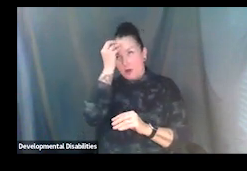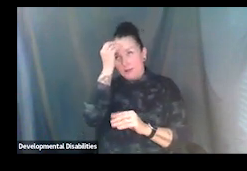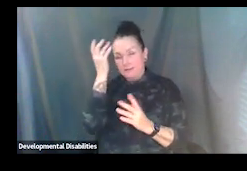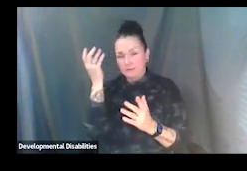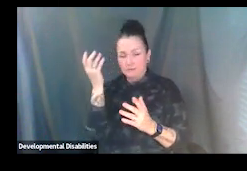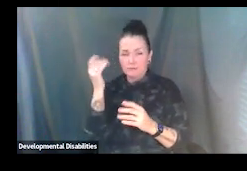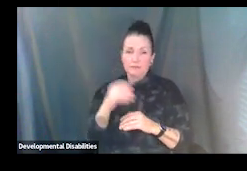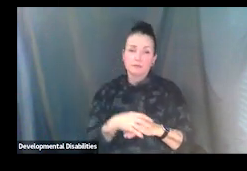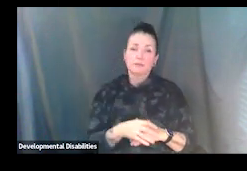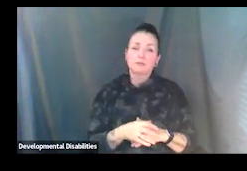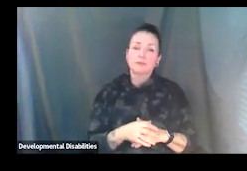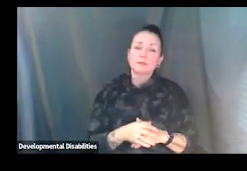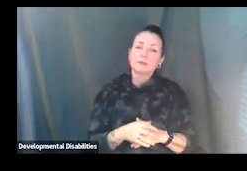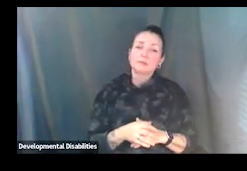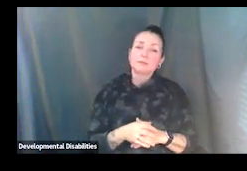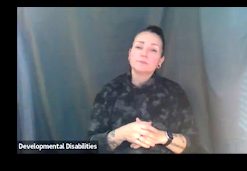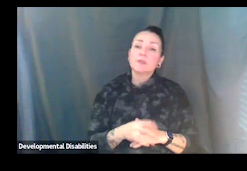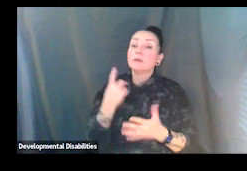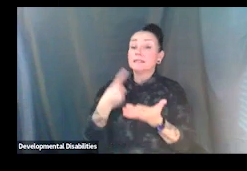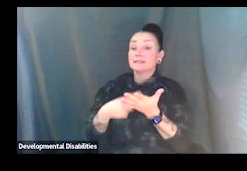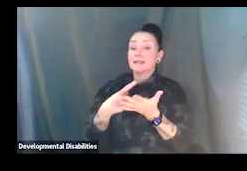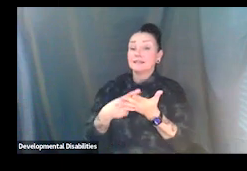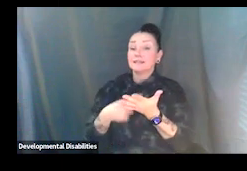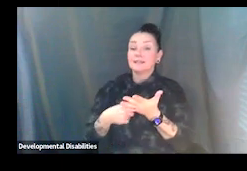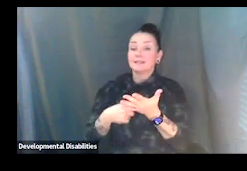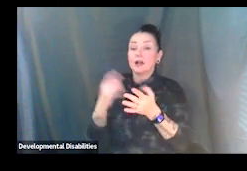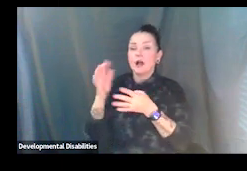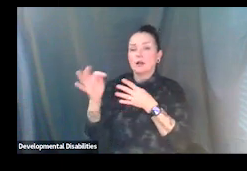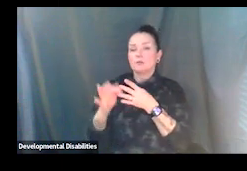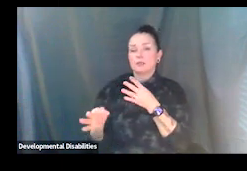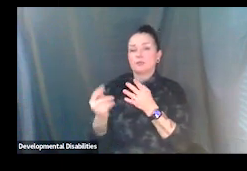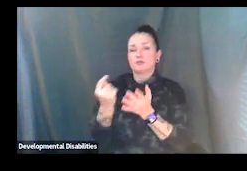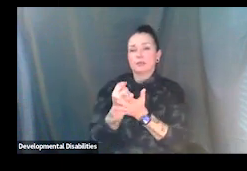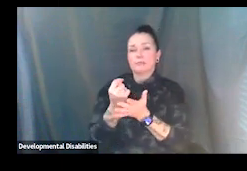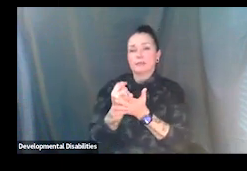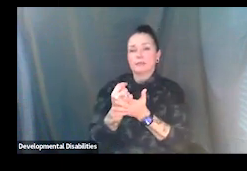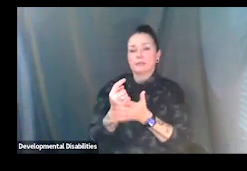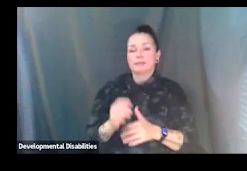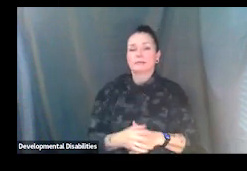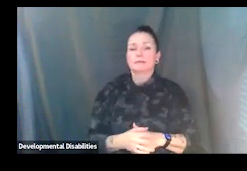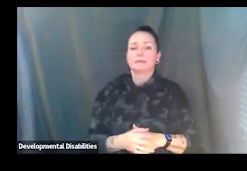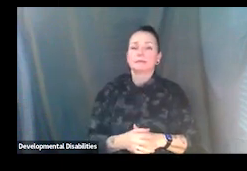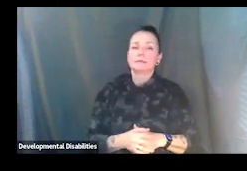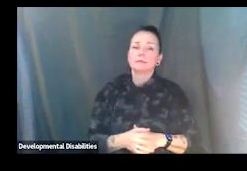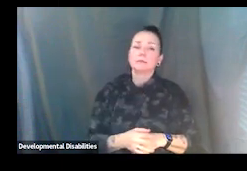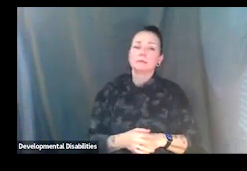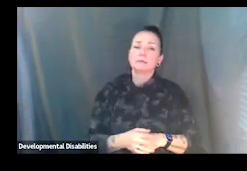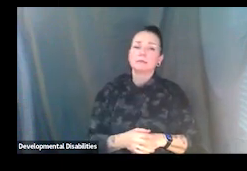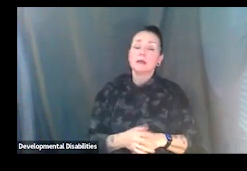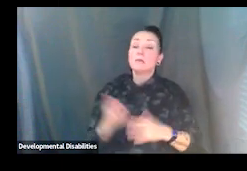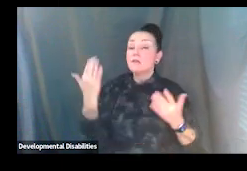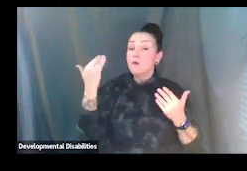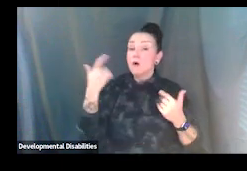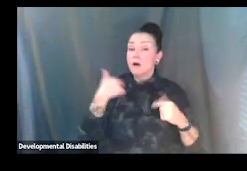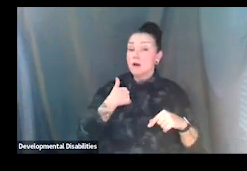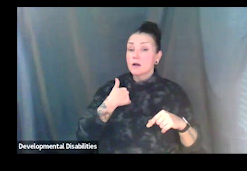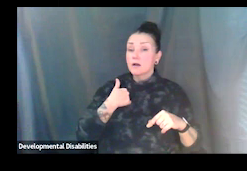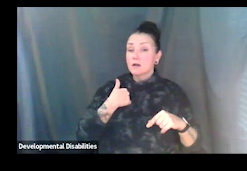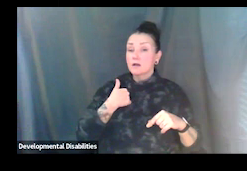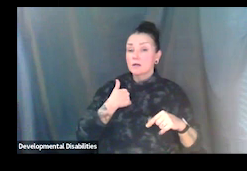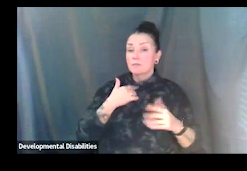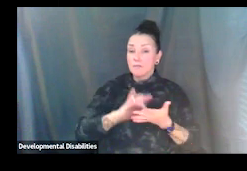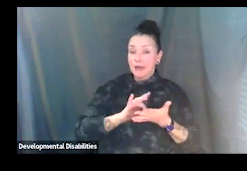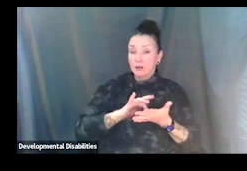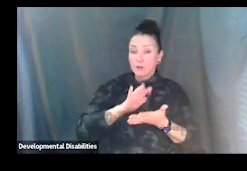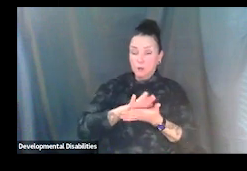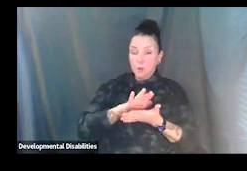So I just want to talk very briefly about alternative treatments, and then we can sort of open the floor and we'll come back to Ben. But when I was in medical school, Susan